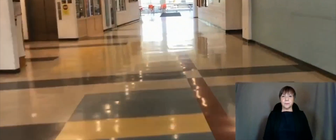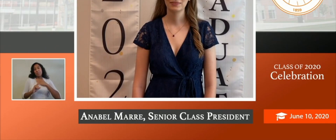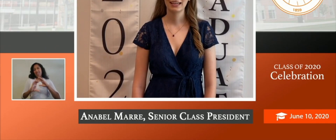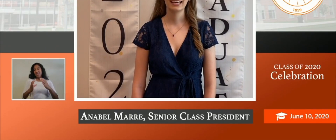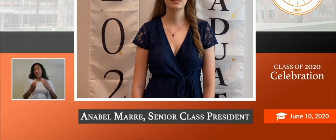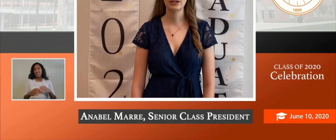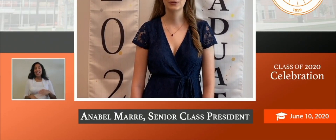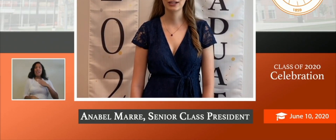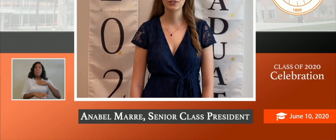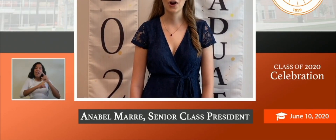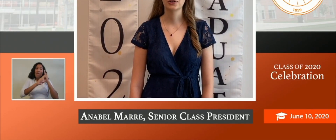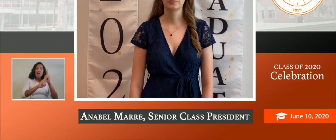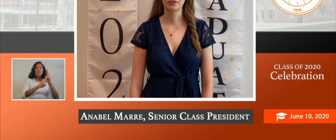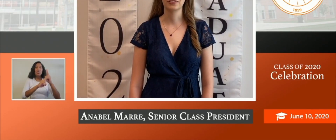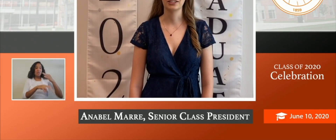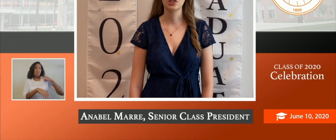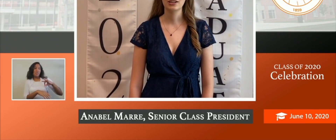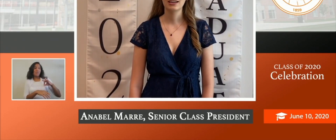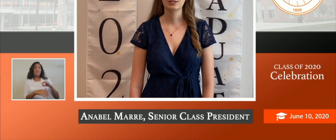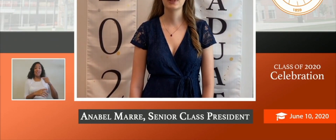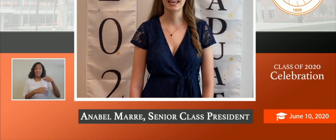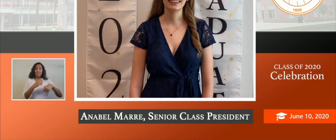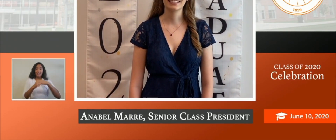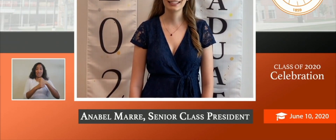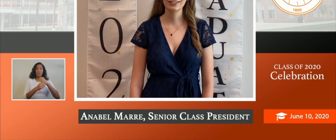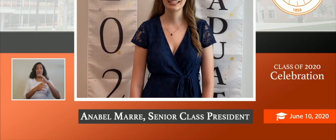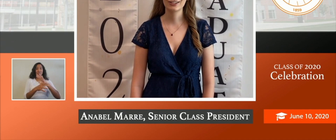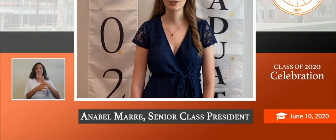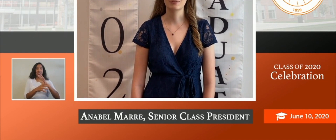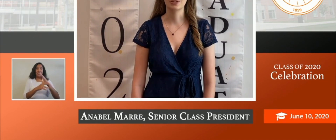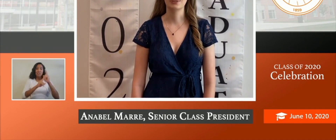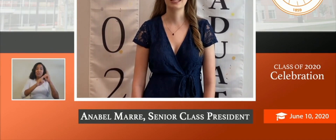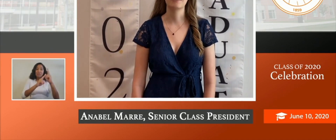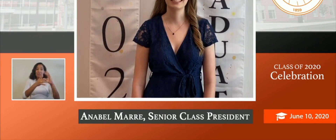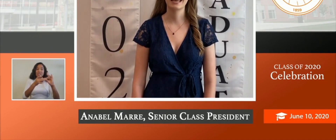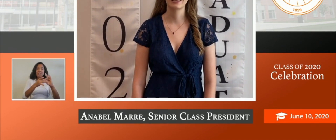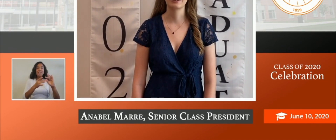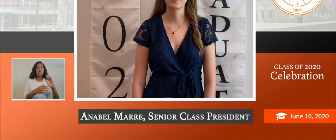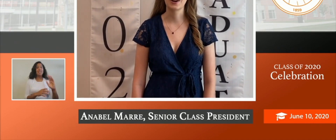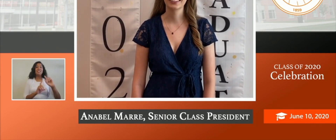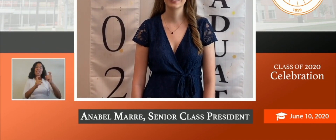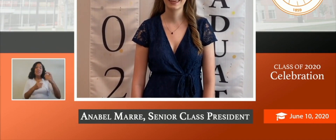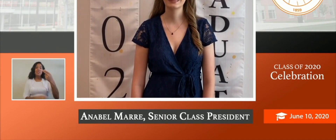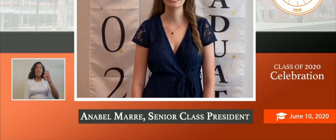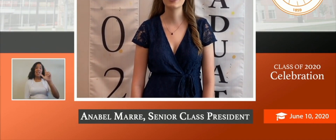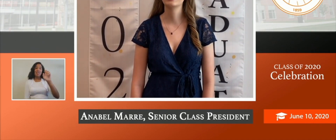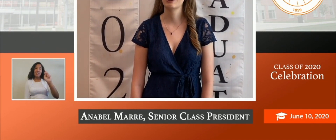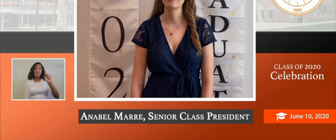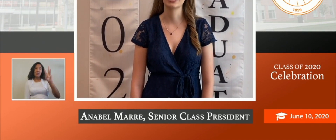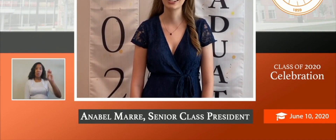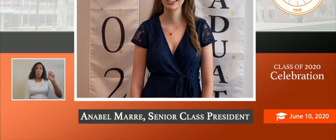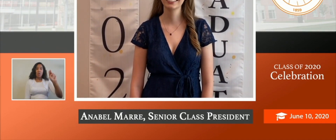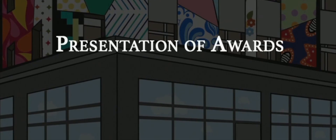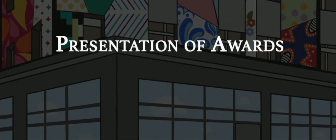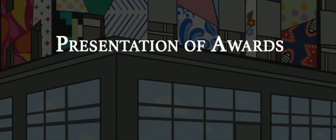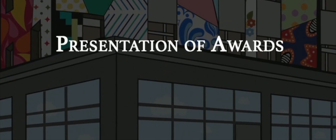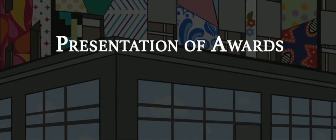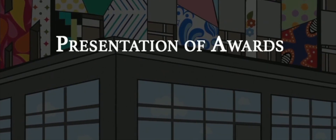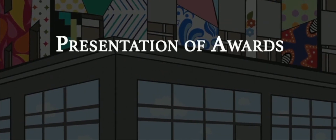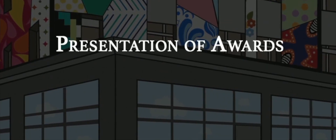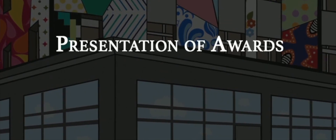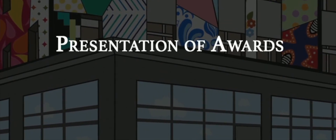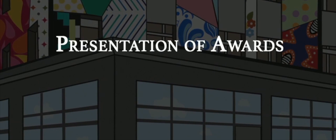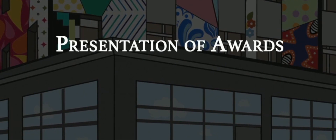people. It is my greatest honor and privilege to present this year's senior tribute to Miss Helen Wong. Thank you so much.